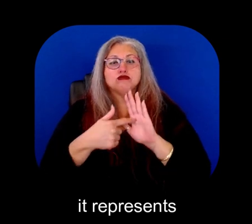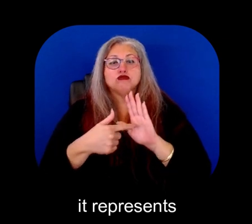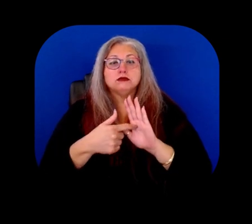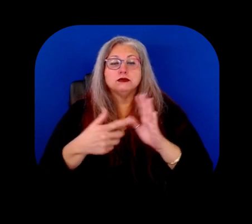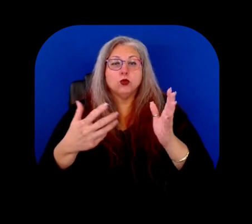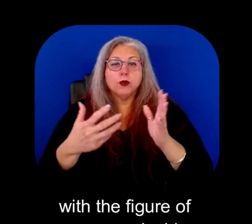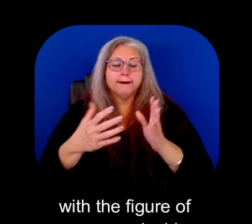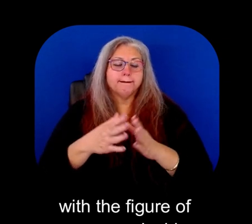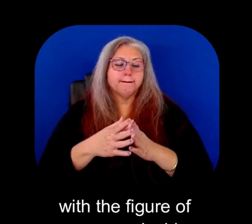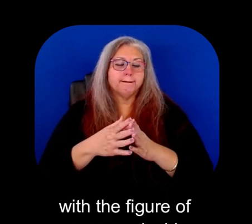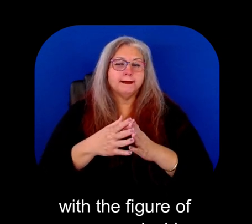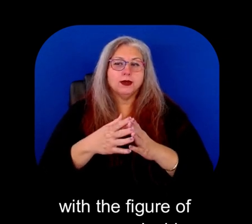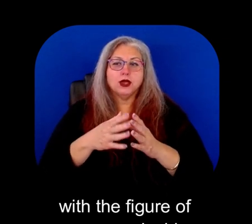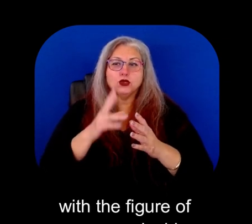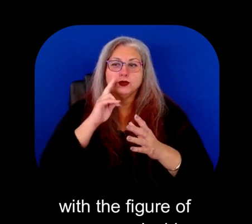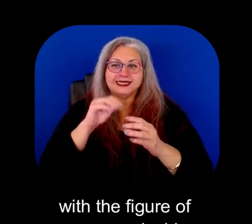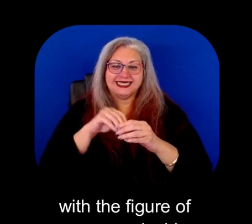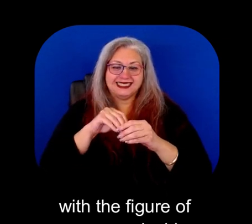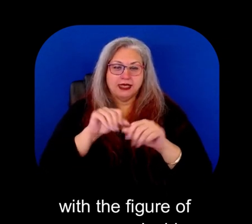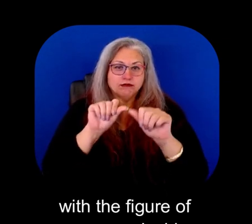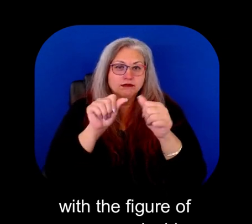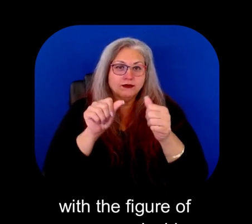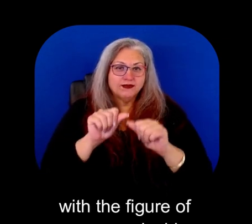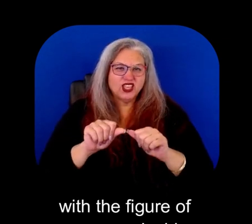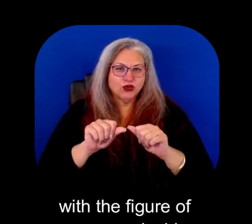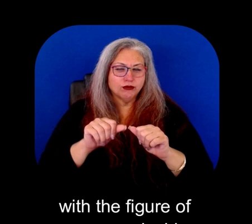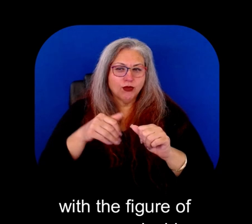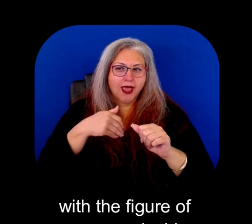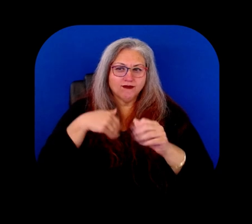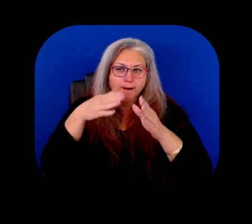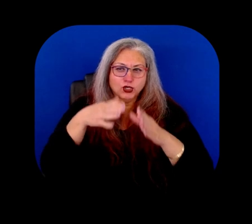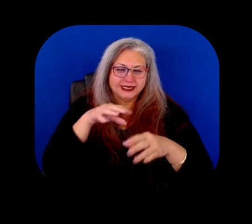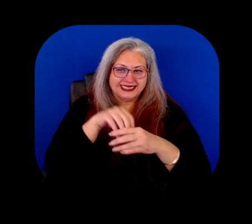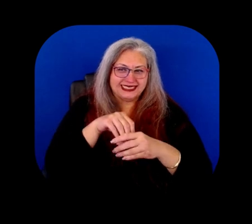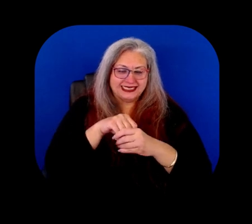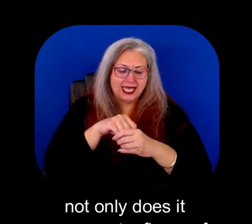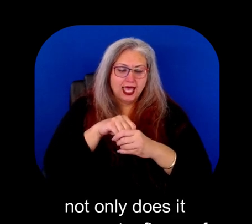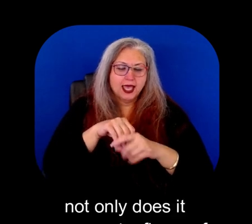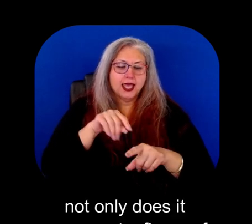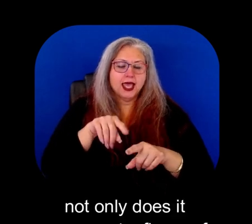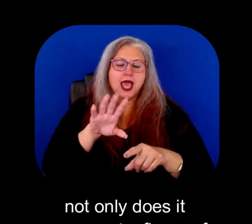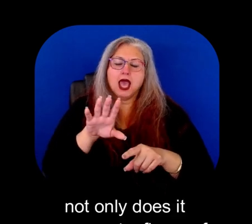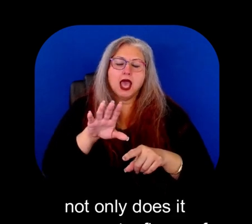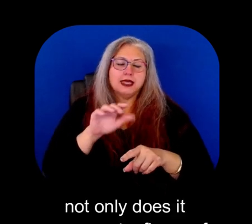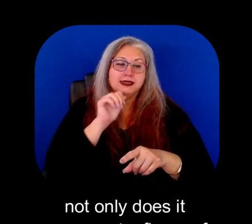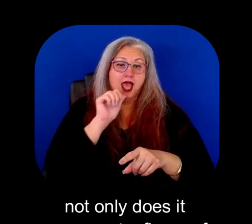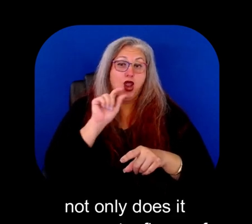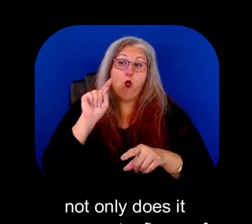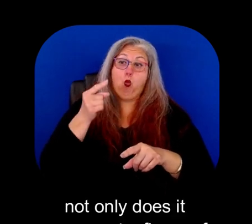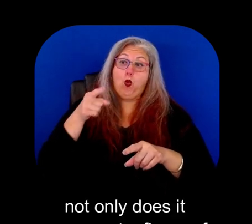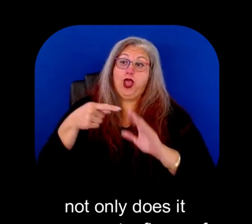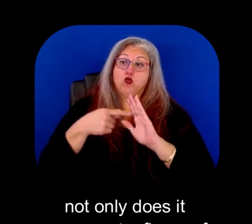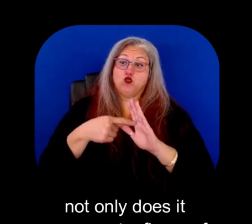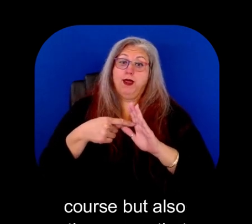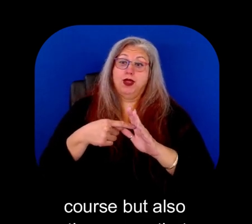represents with the figure of a person inside. It not only does it represent